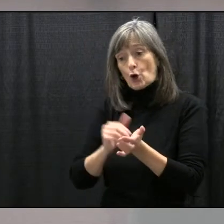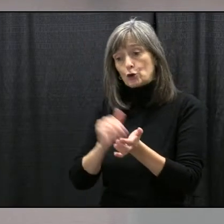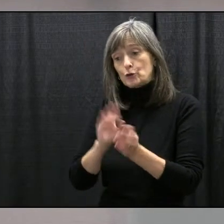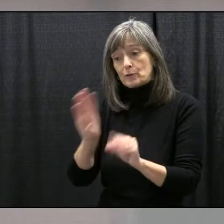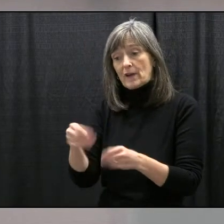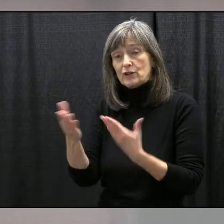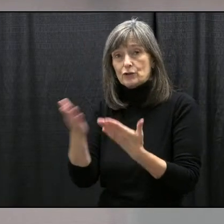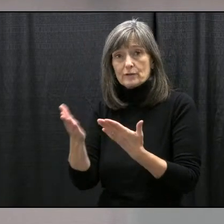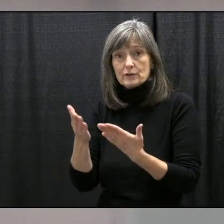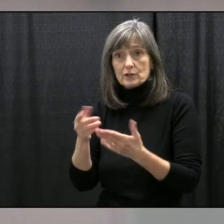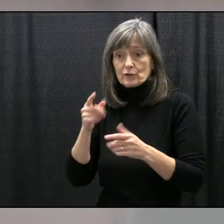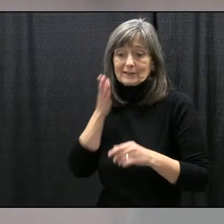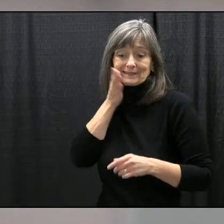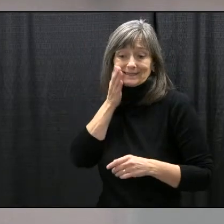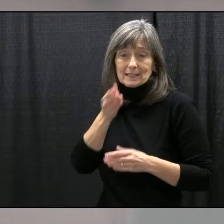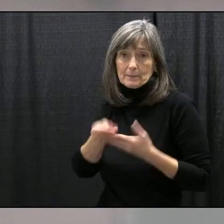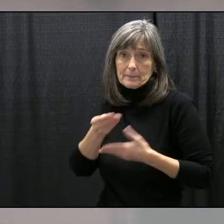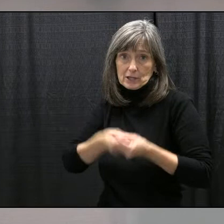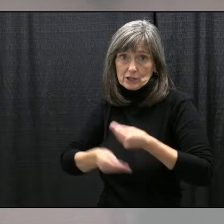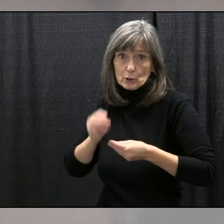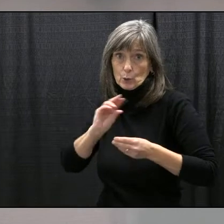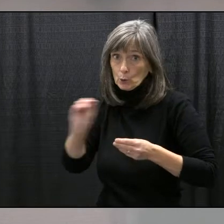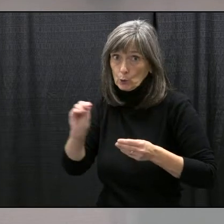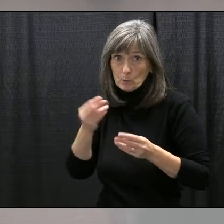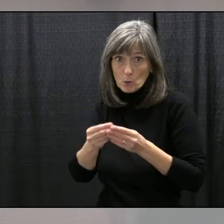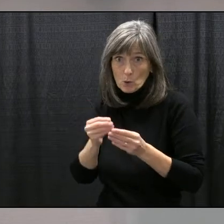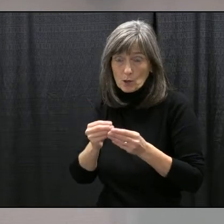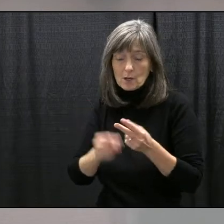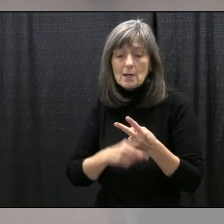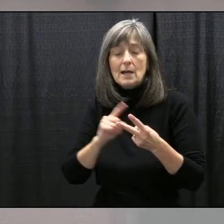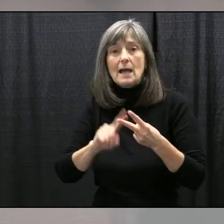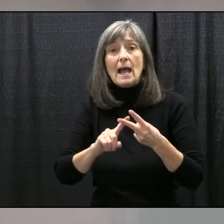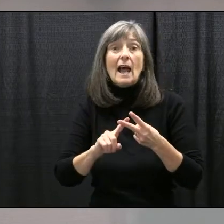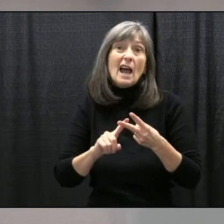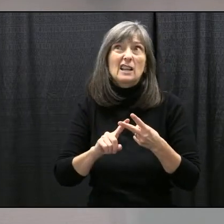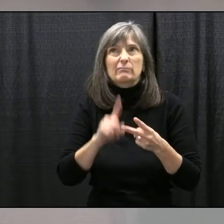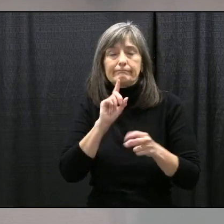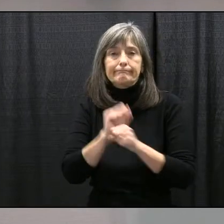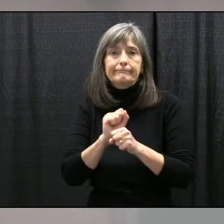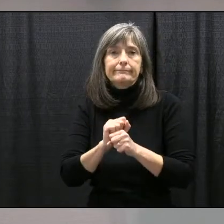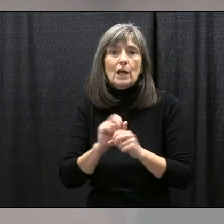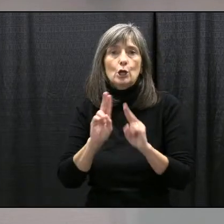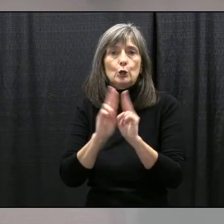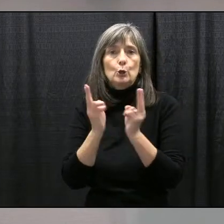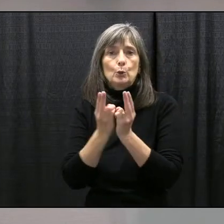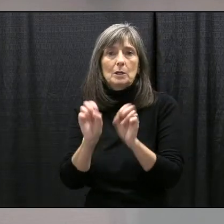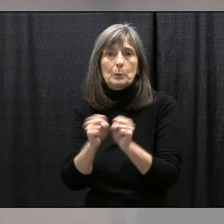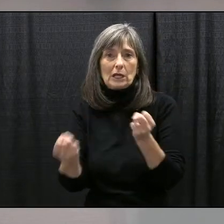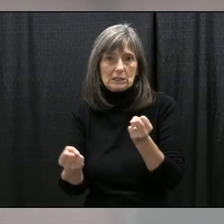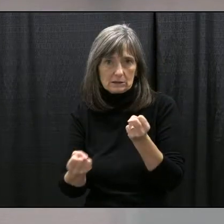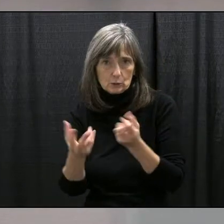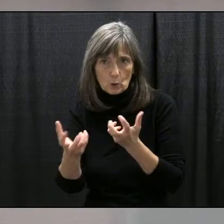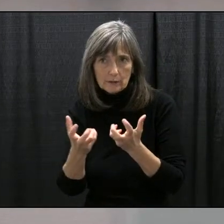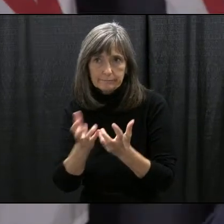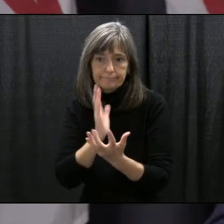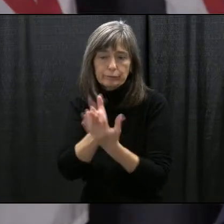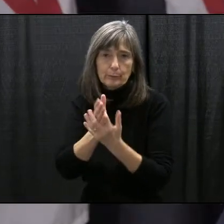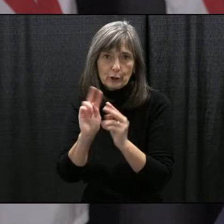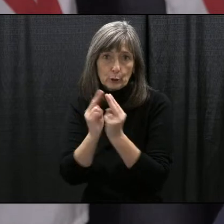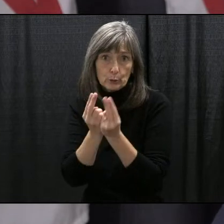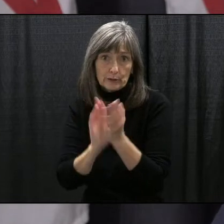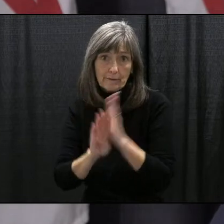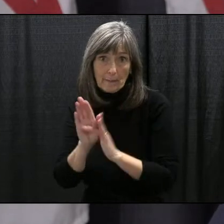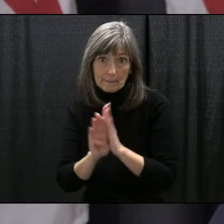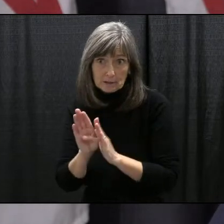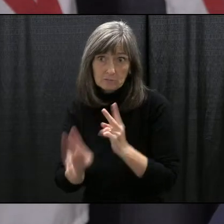services in this budget. And then secondly, union busting, ultimately. Can you respond to both of those issues for us?